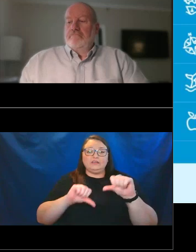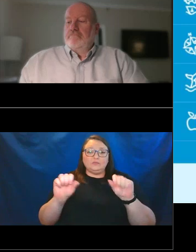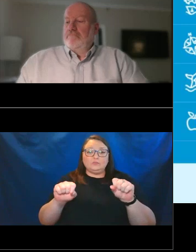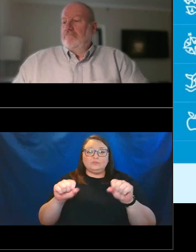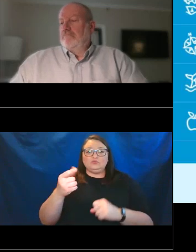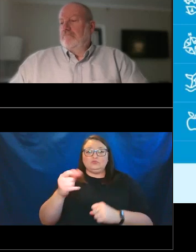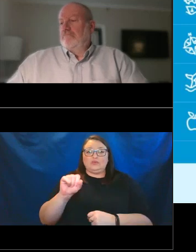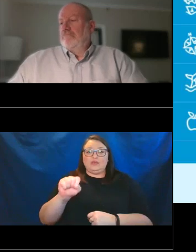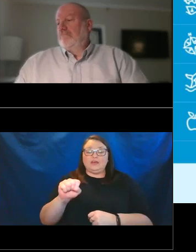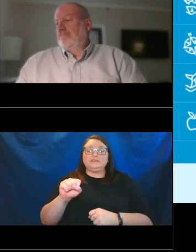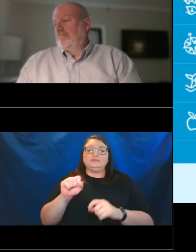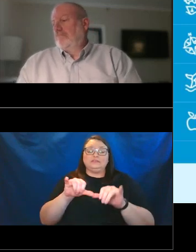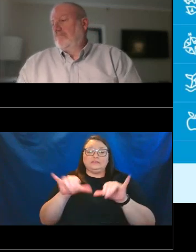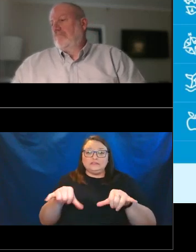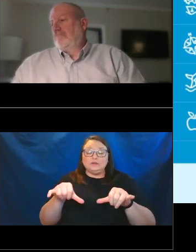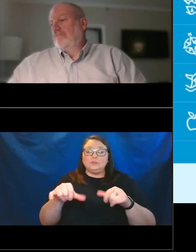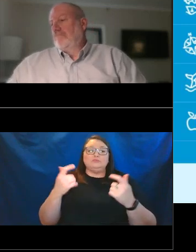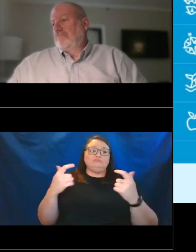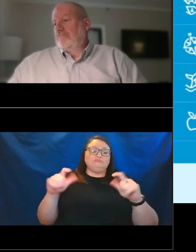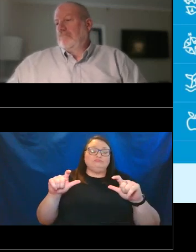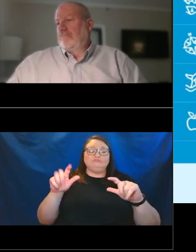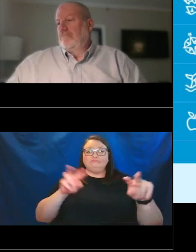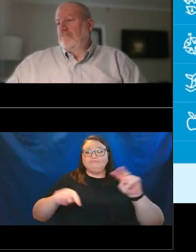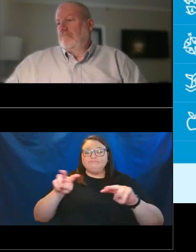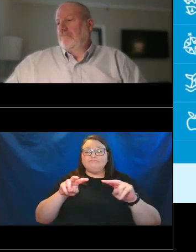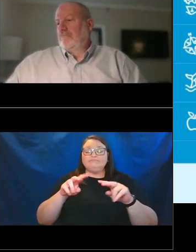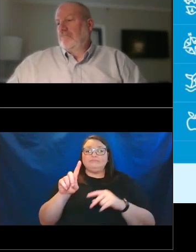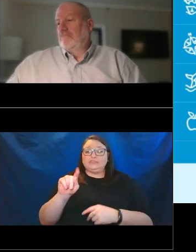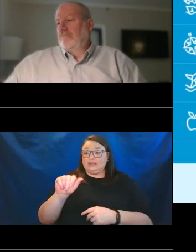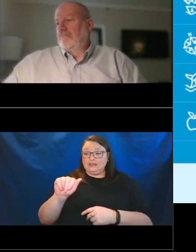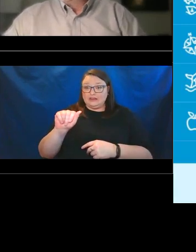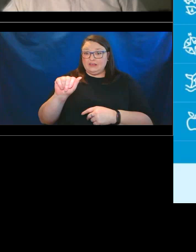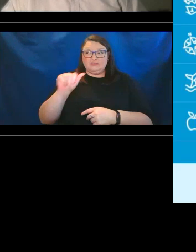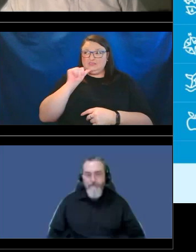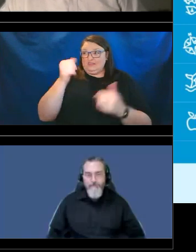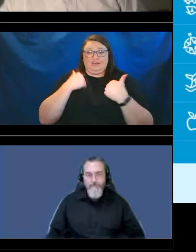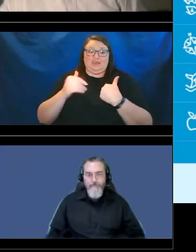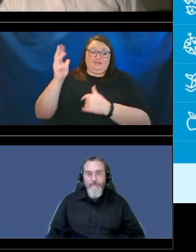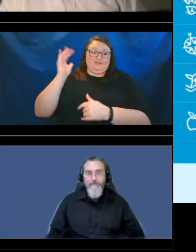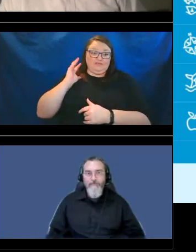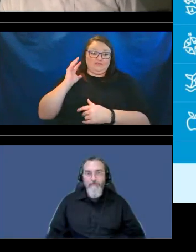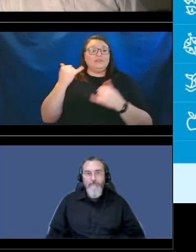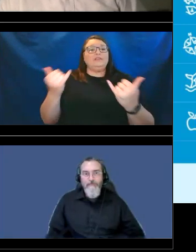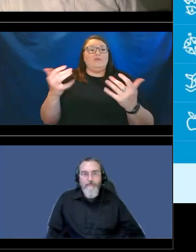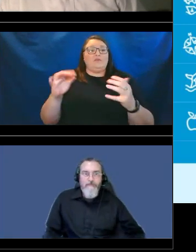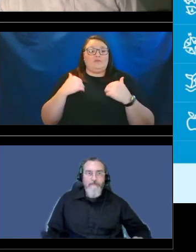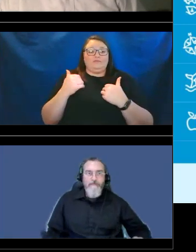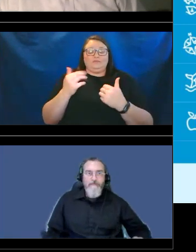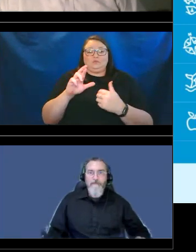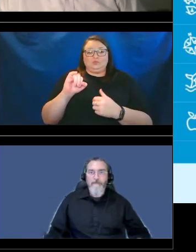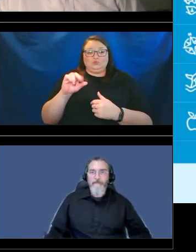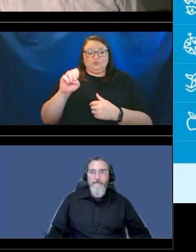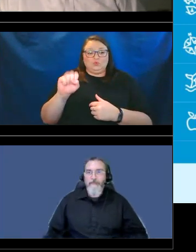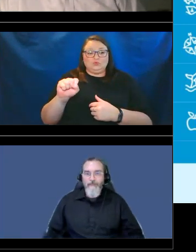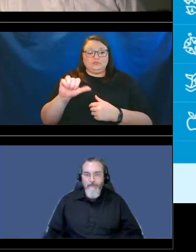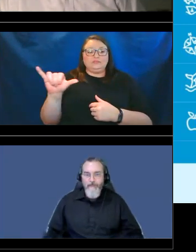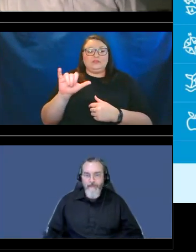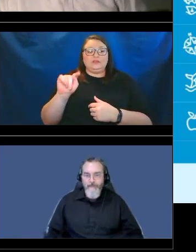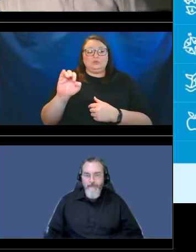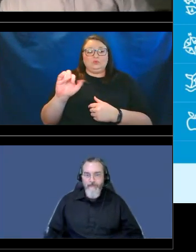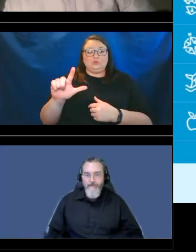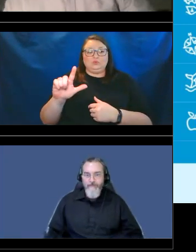systems, vast observational data, simply didn't exist years ago. We now have resources like the Climate Resilience Toolkit